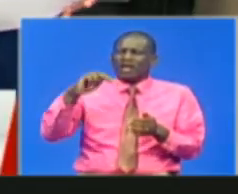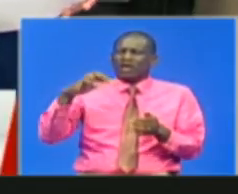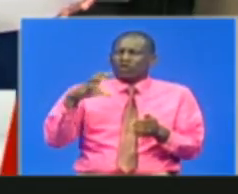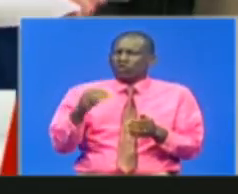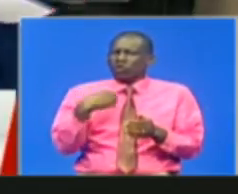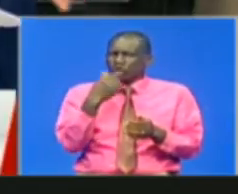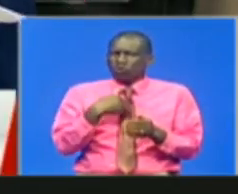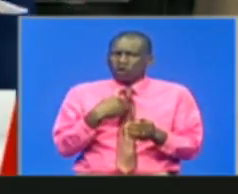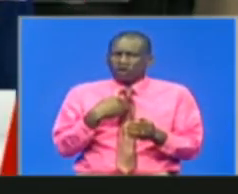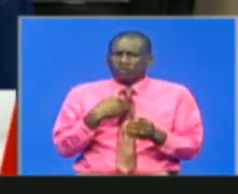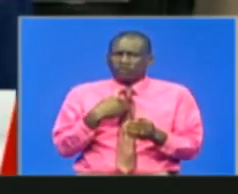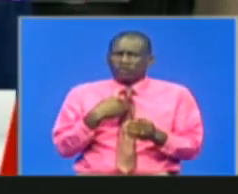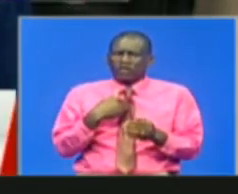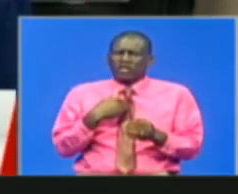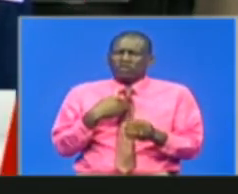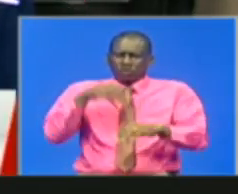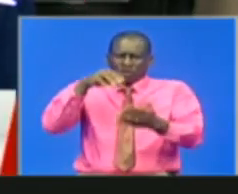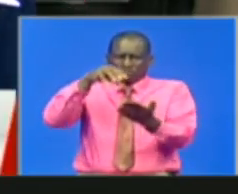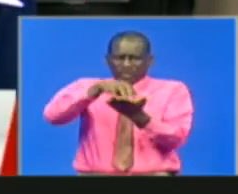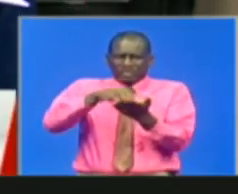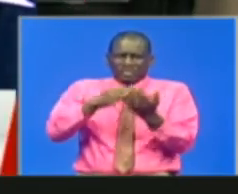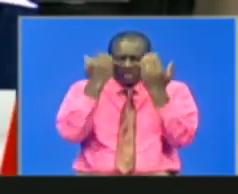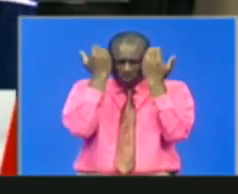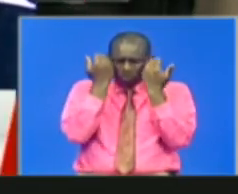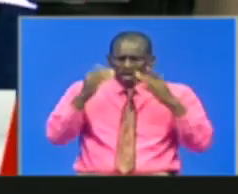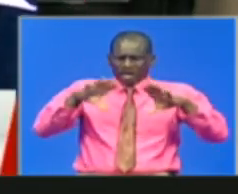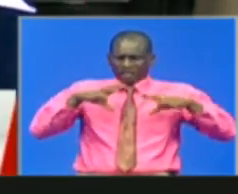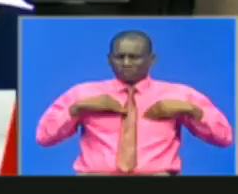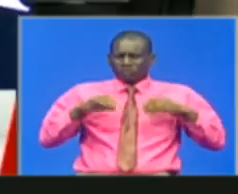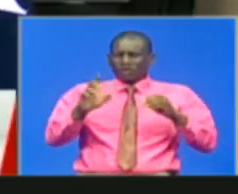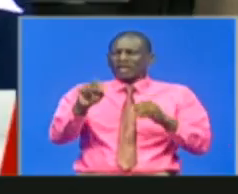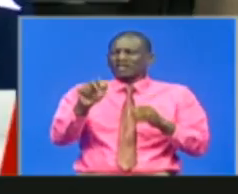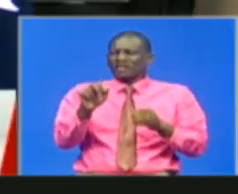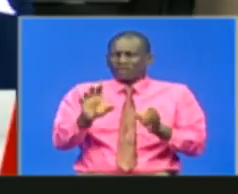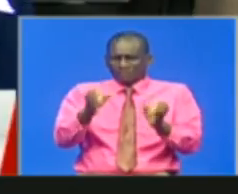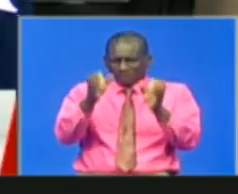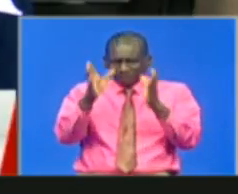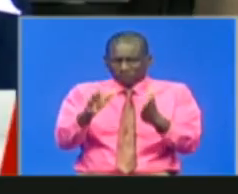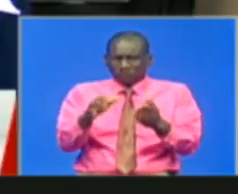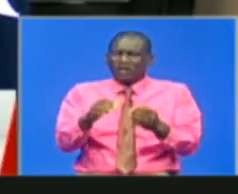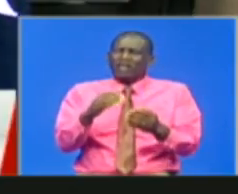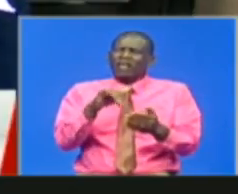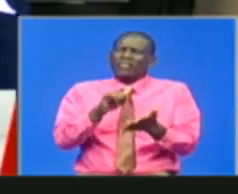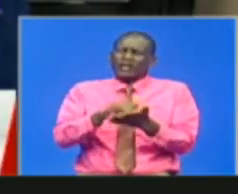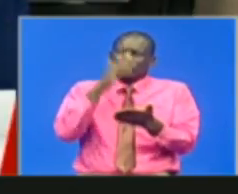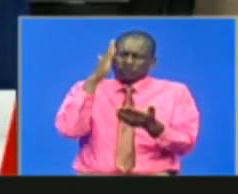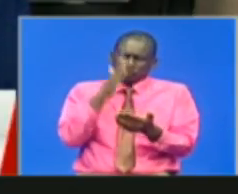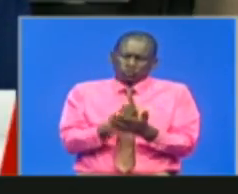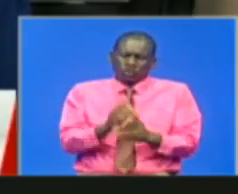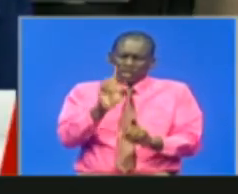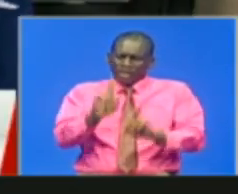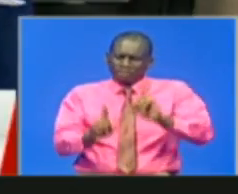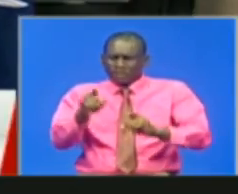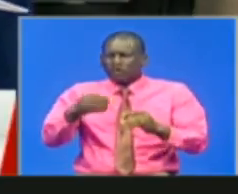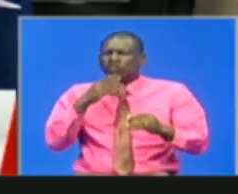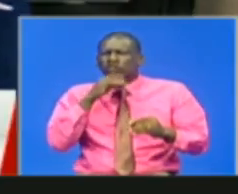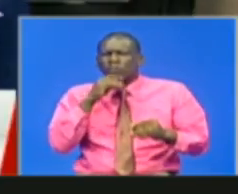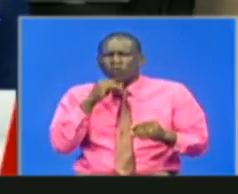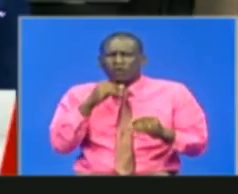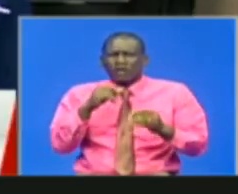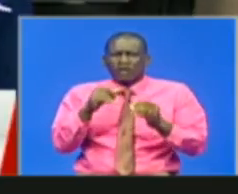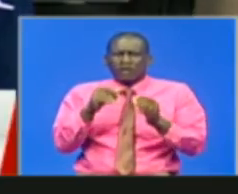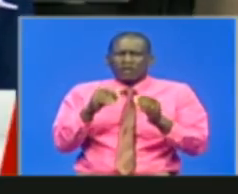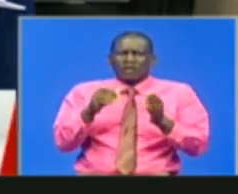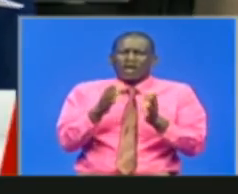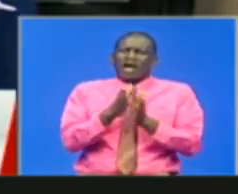assault charges, admitted to NTV's Oko Okusa that indeed she set the boy's hands on fire despite having pleaded